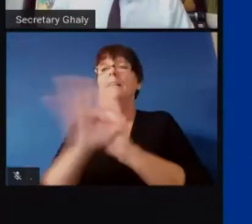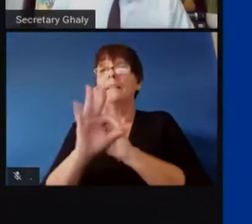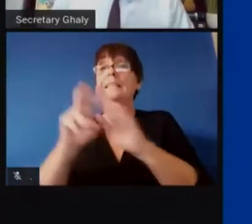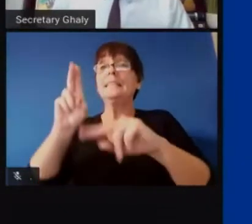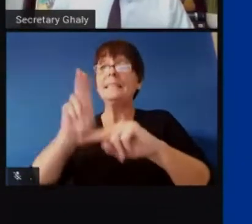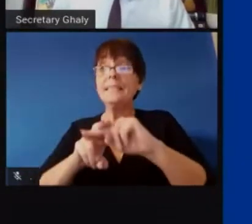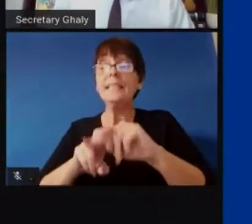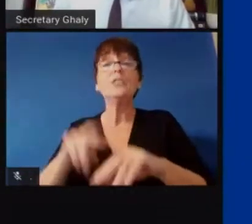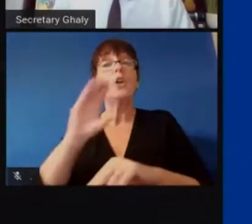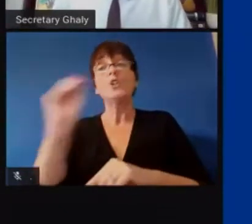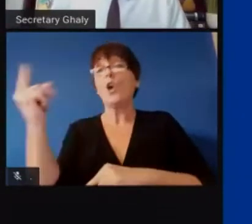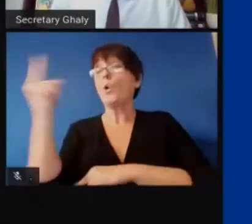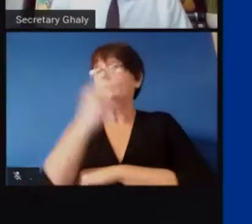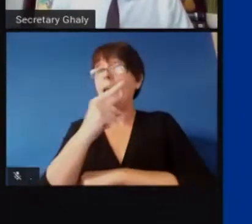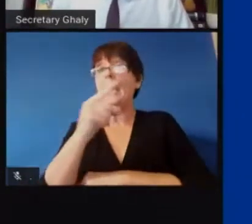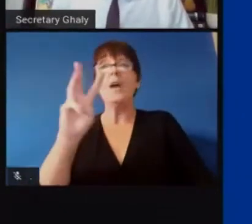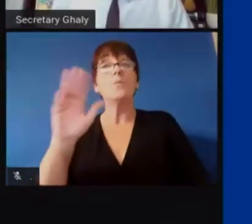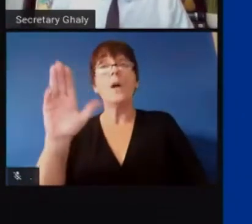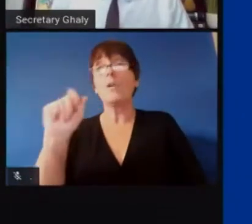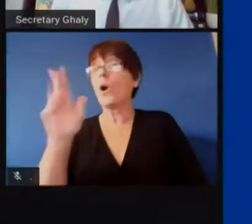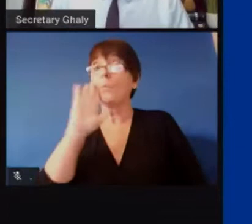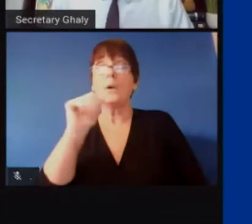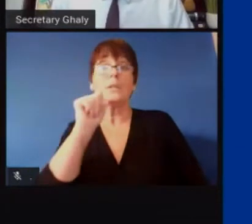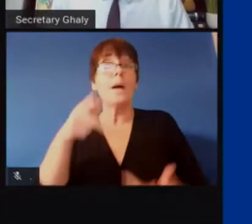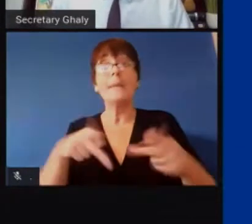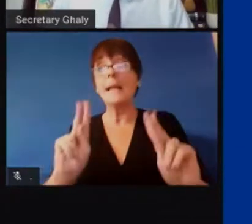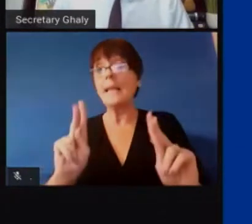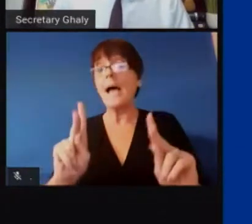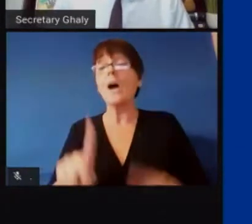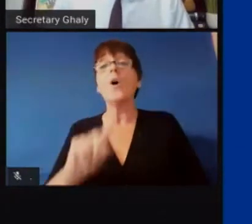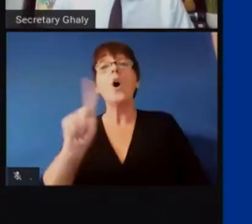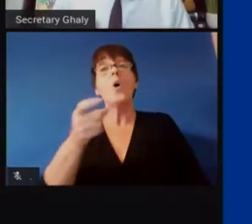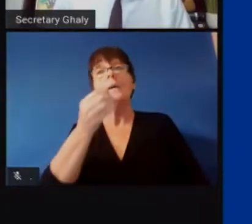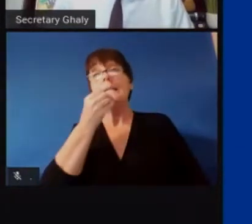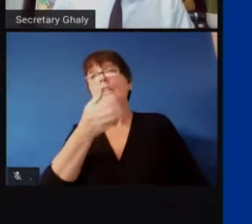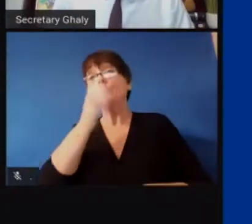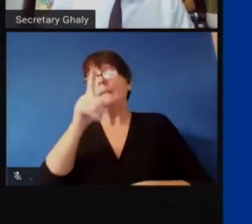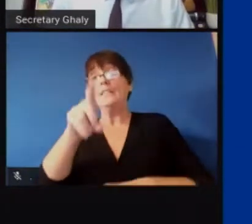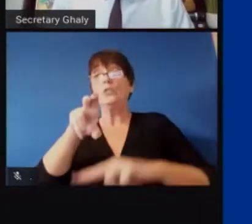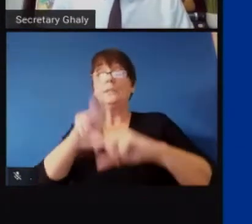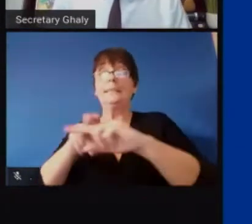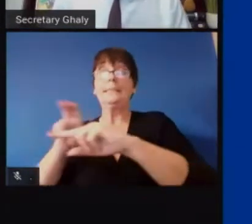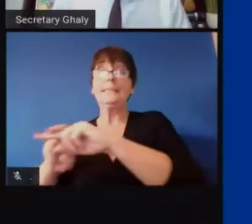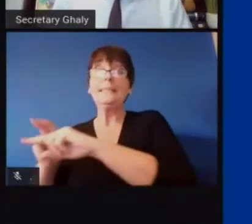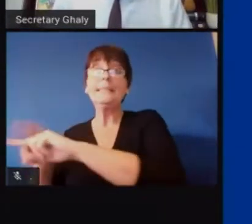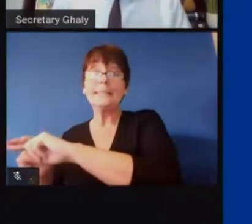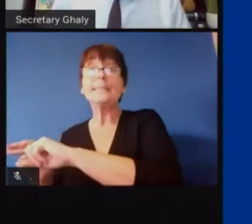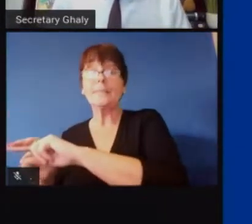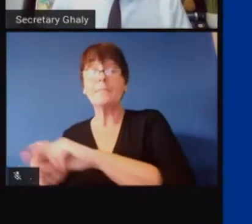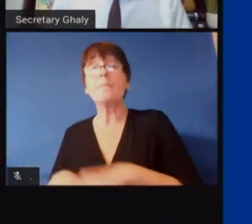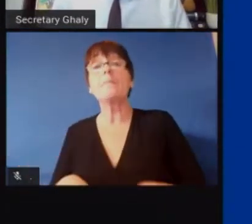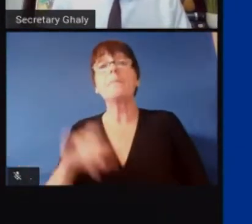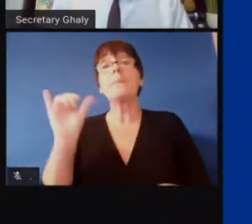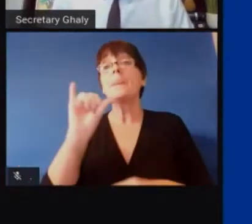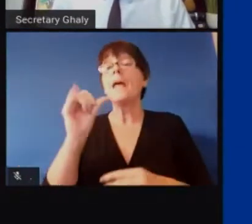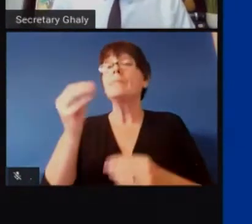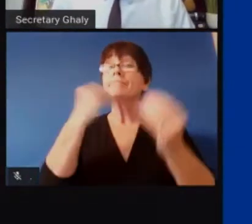call ticket sales, eating and drinking in assigned seats only, including concession stands